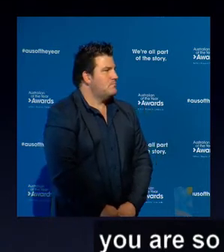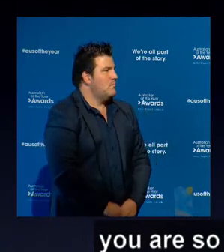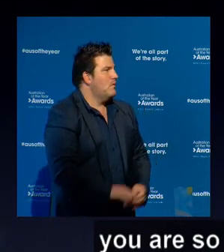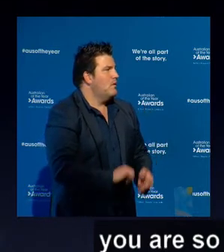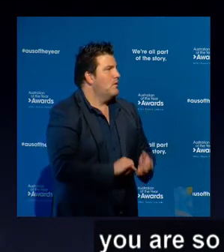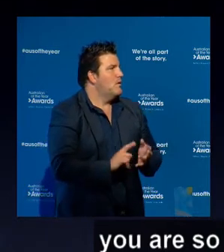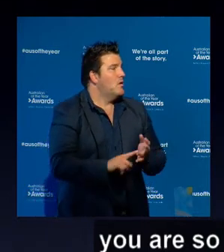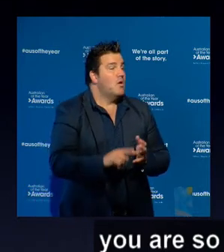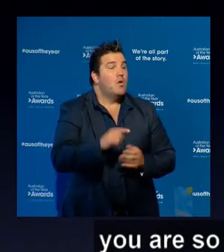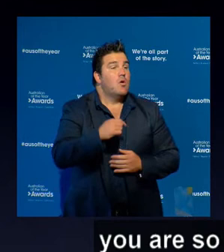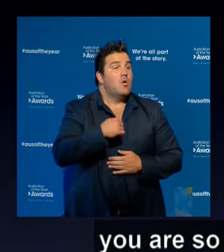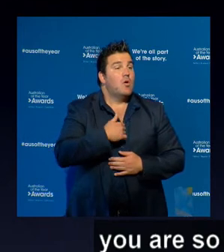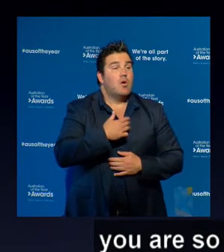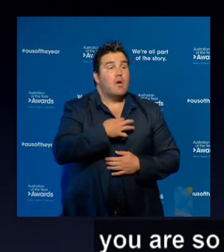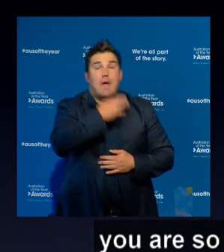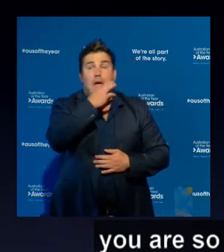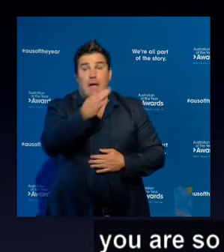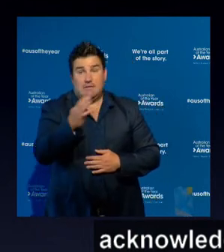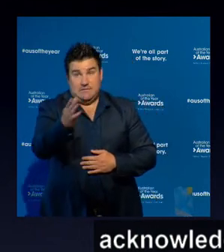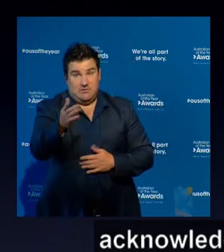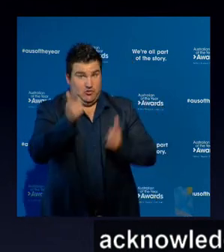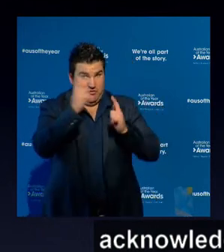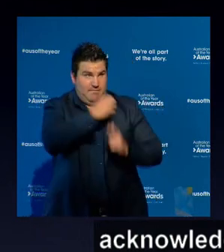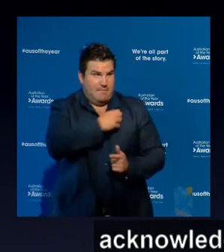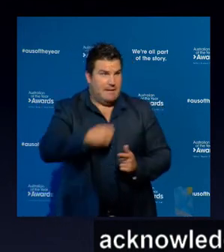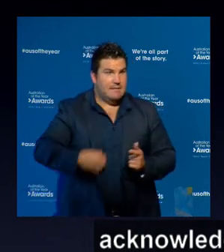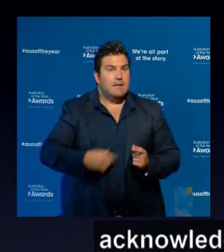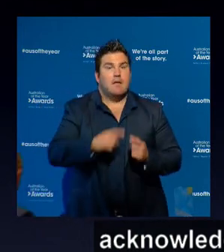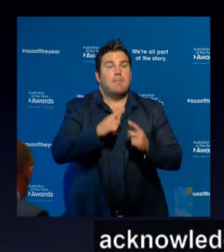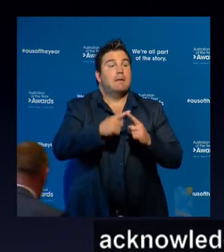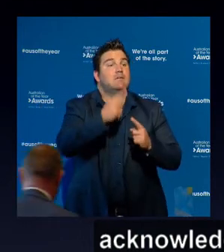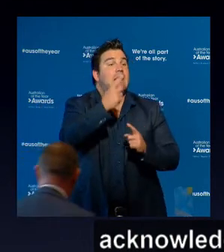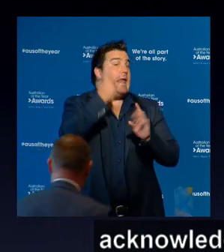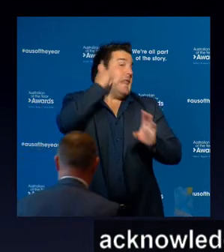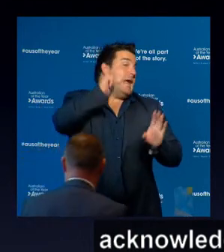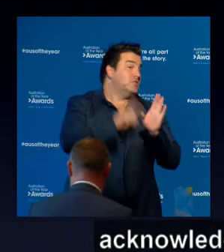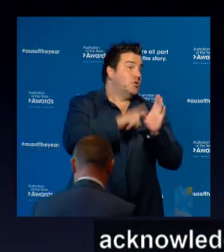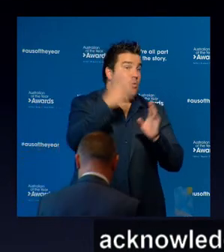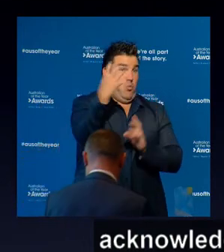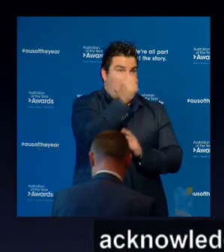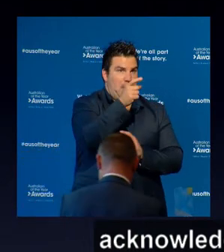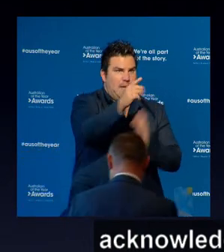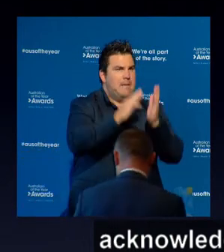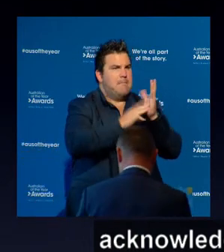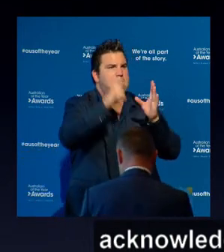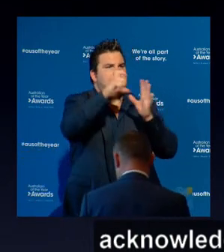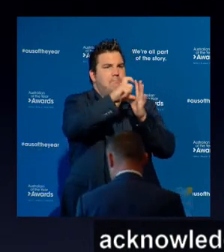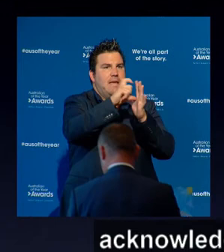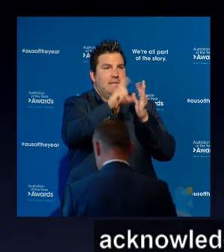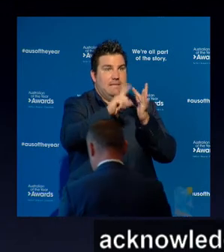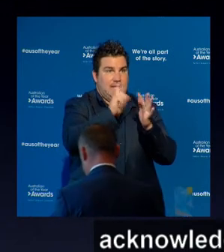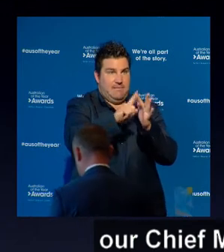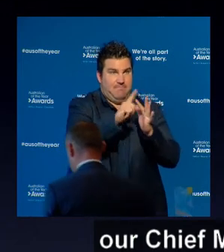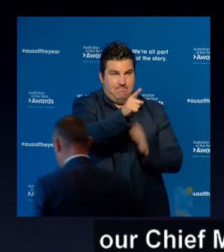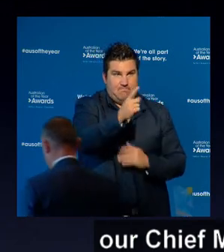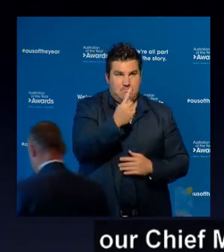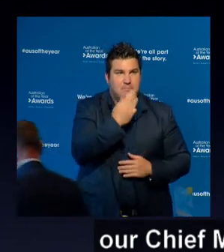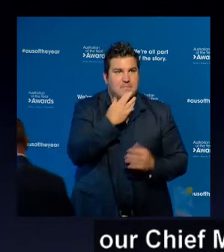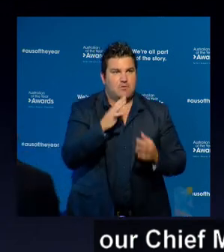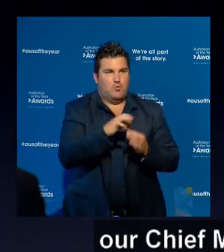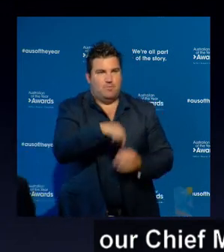Now, if our Chief Minister and 2020 Young Australian of the Year, Maddie Diamond, if you could join me on the stage,